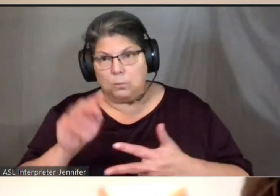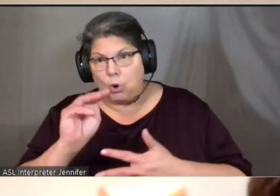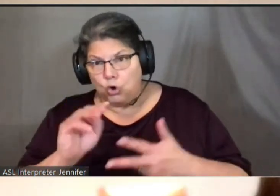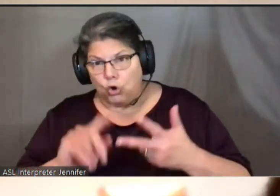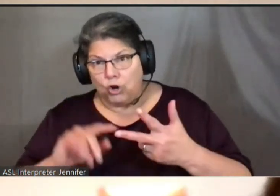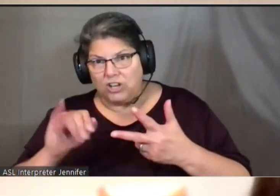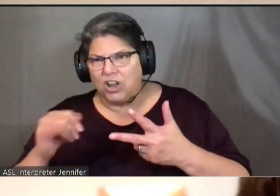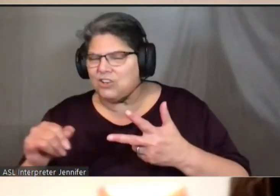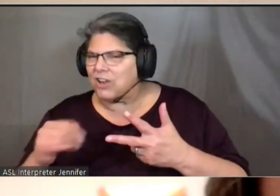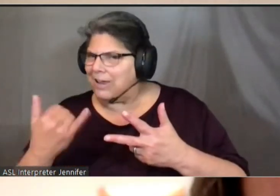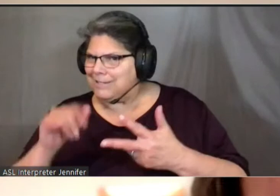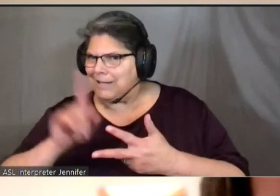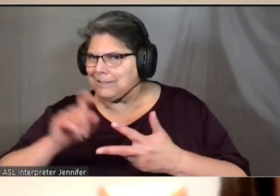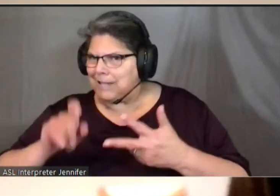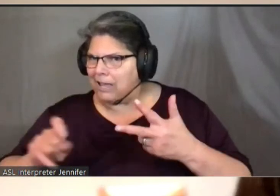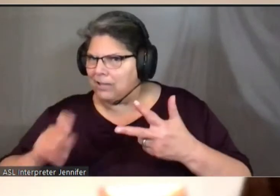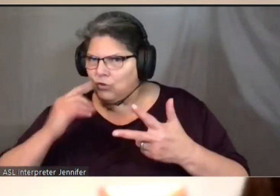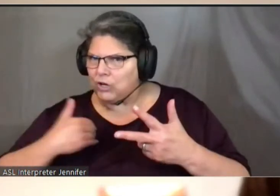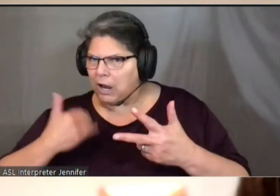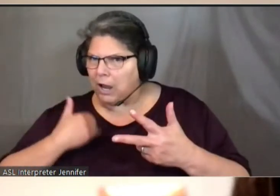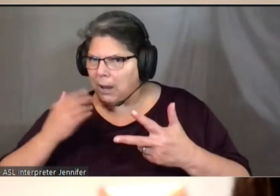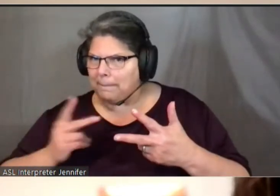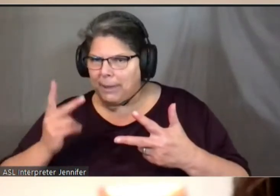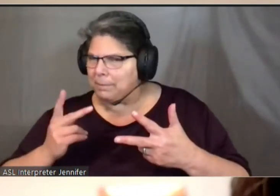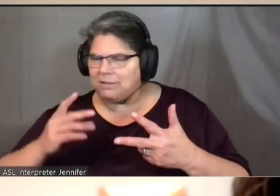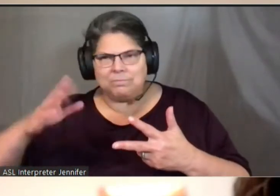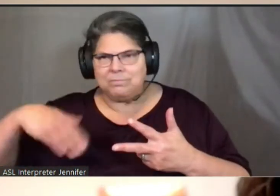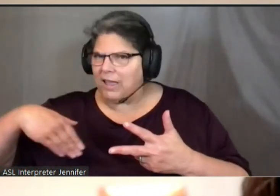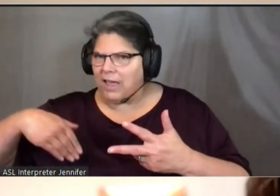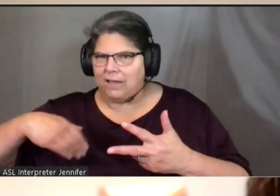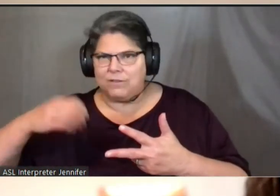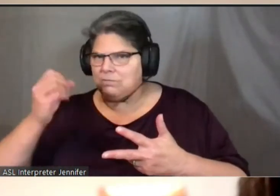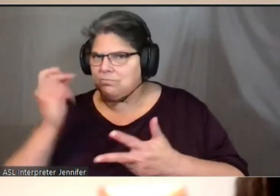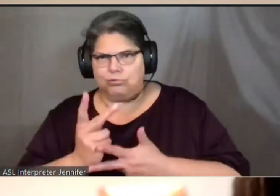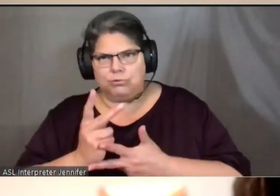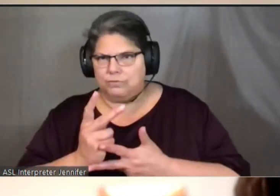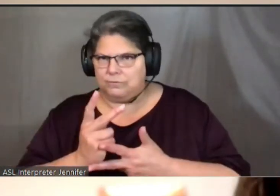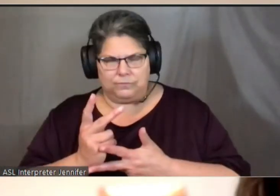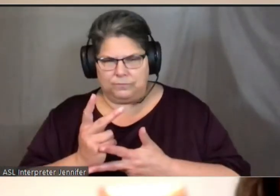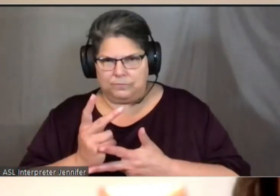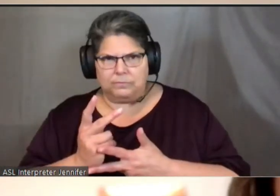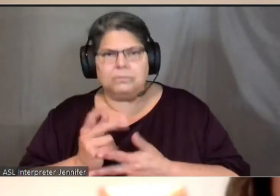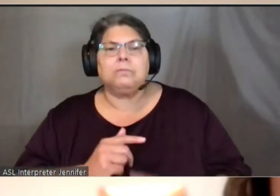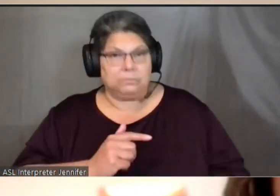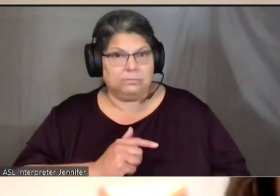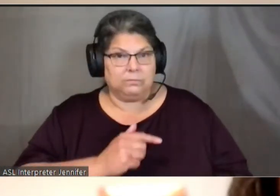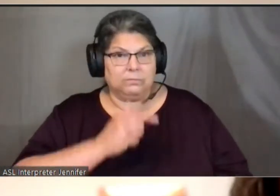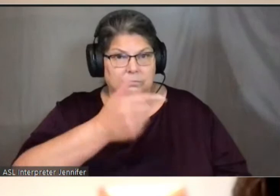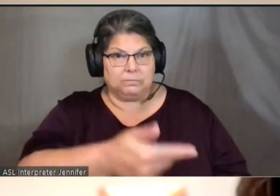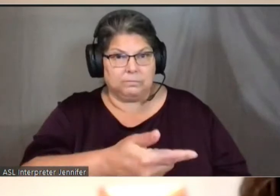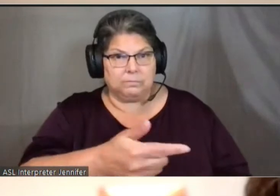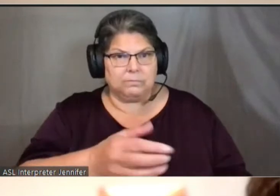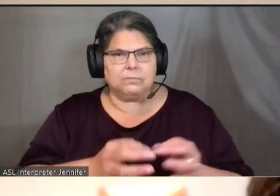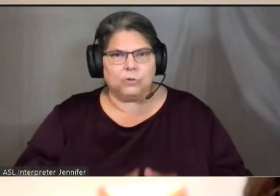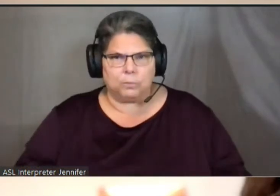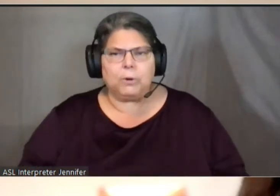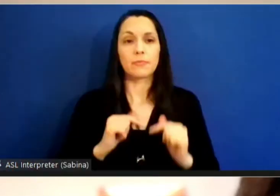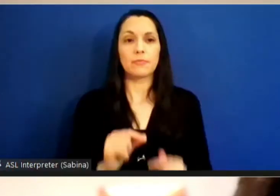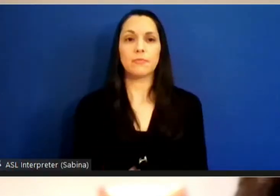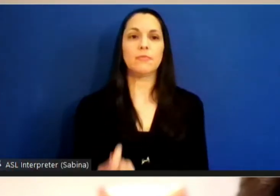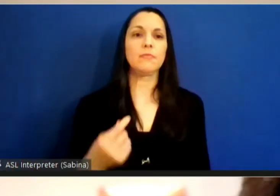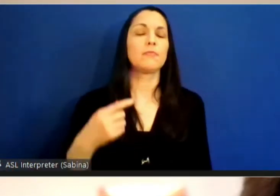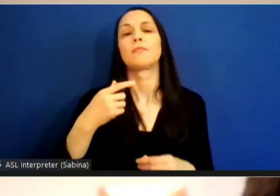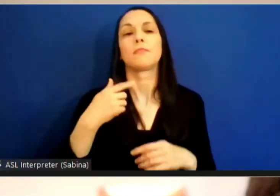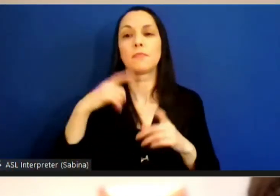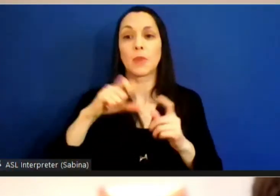various phases of being tested, but they have not yet applied for approval. We have taken down all barriers for